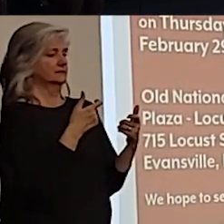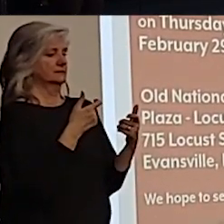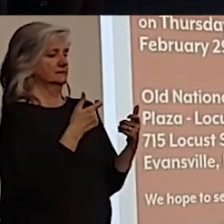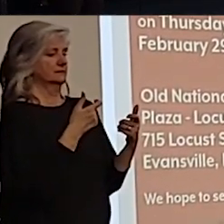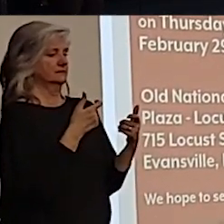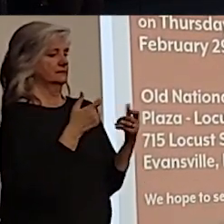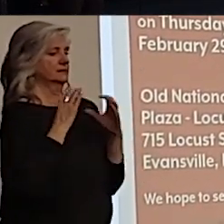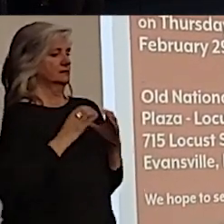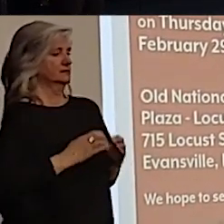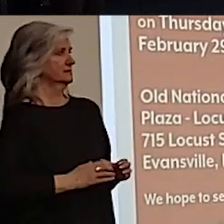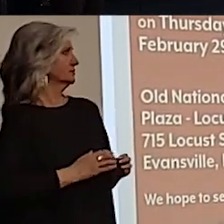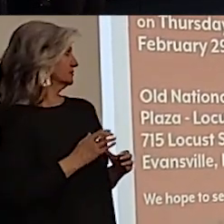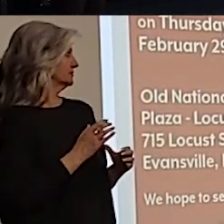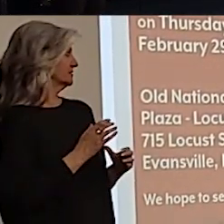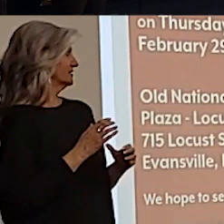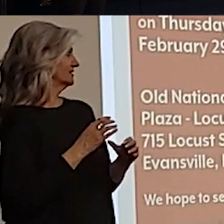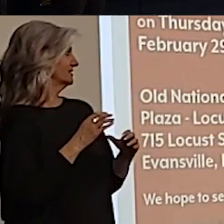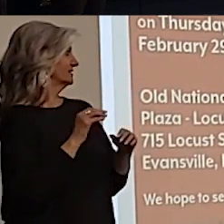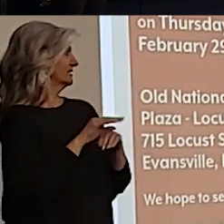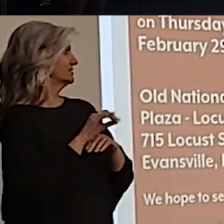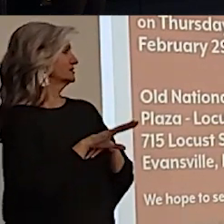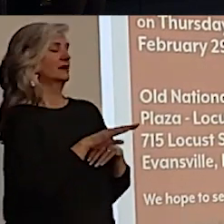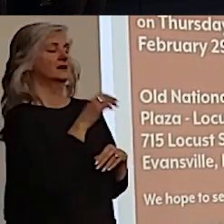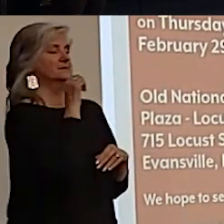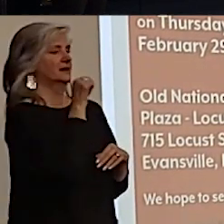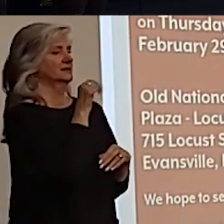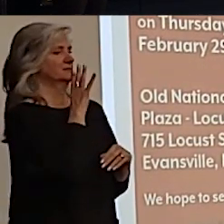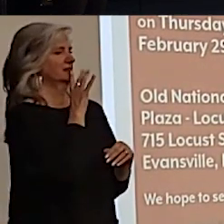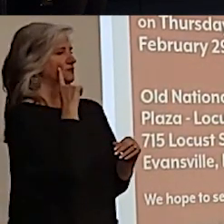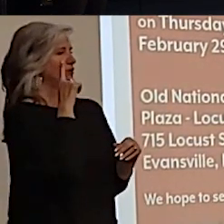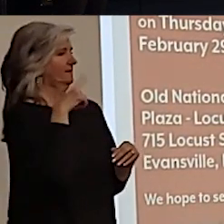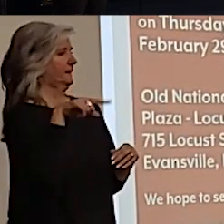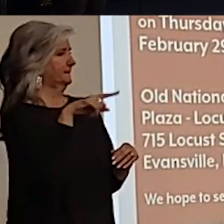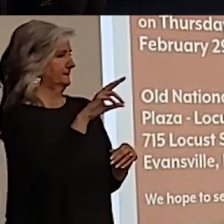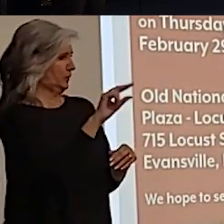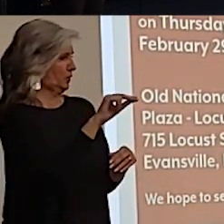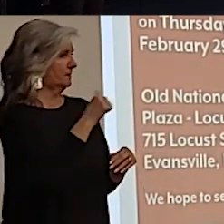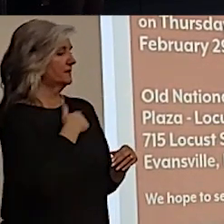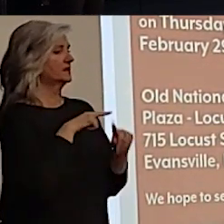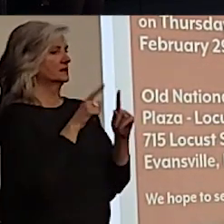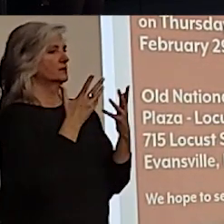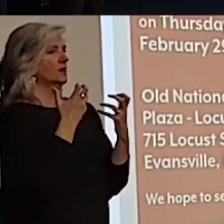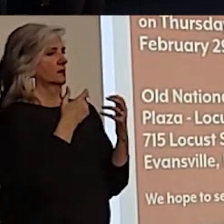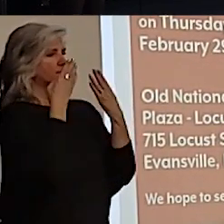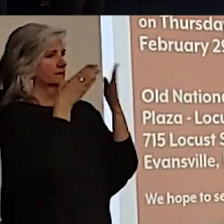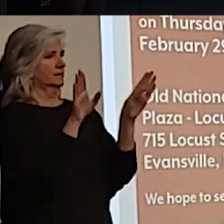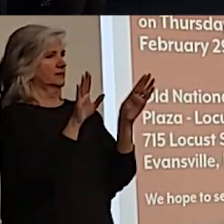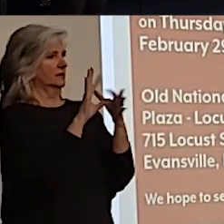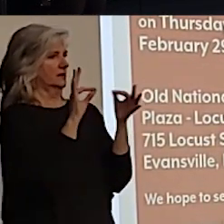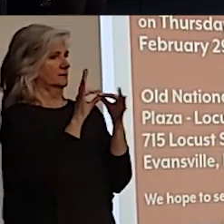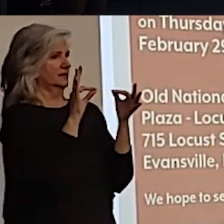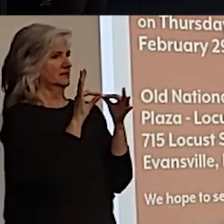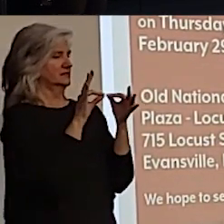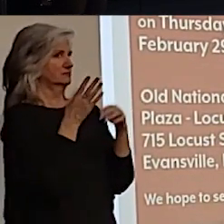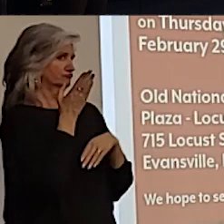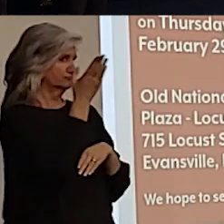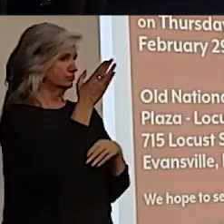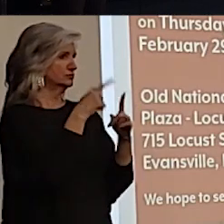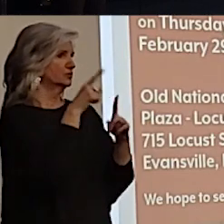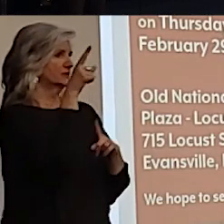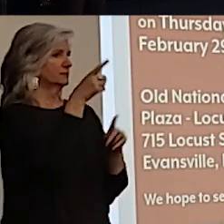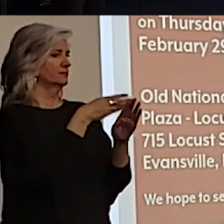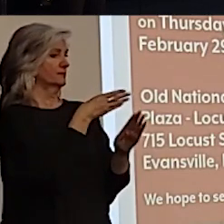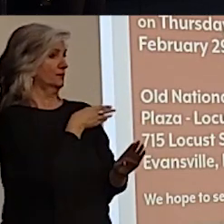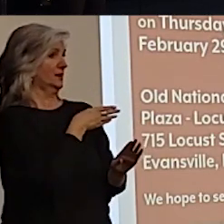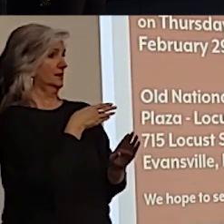I'm not speaking for the OECC, but the OECC likes to have all public comments into them prior